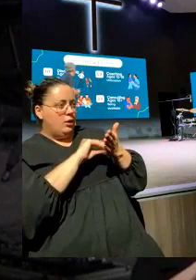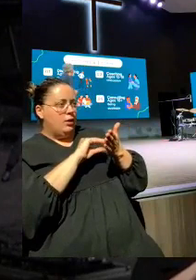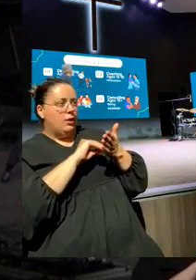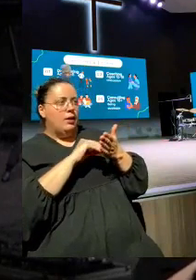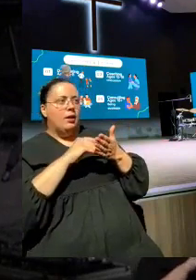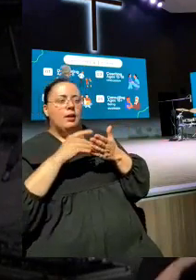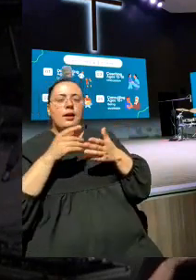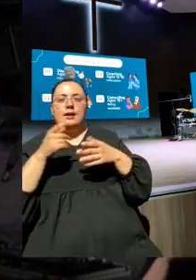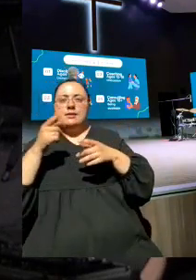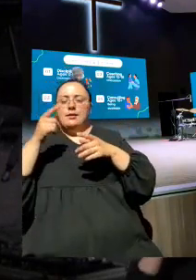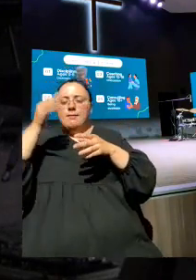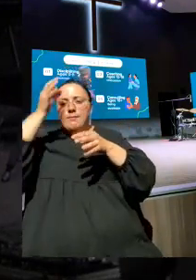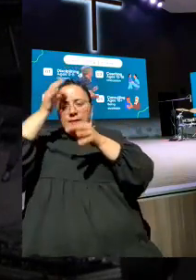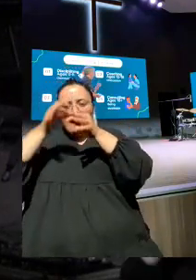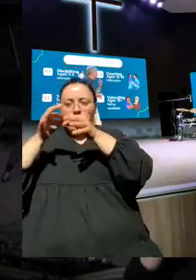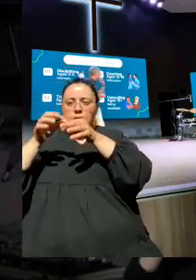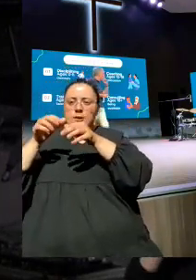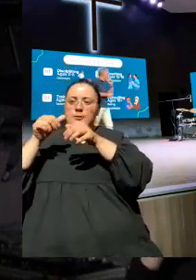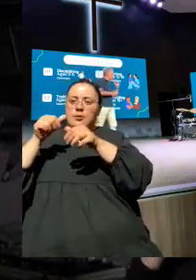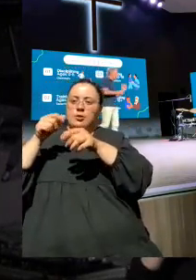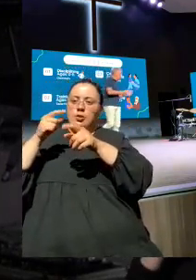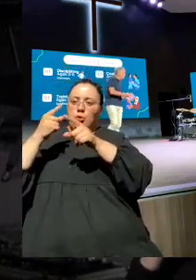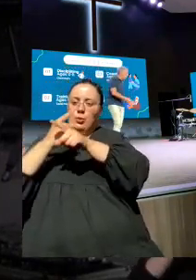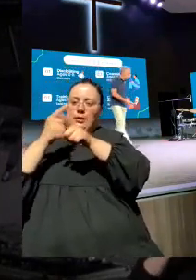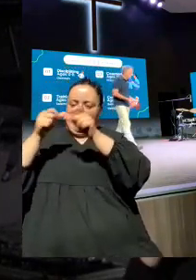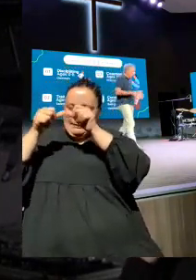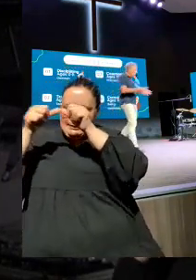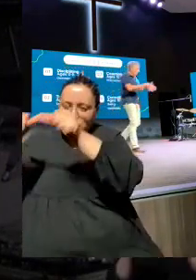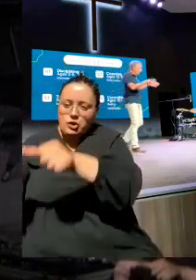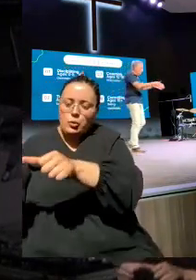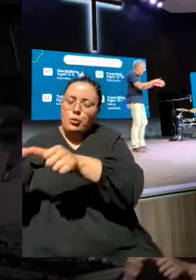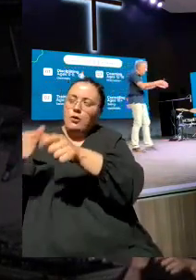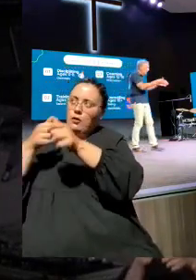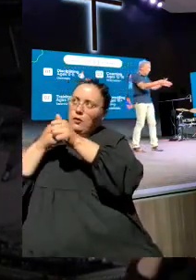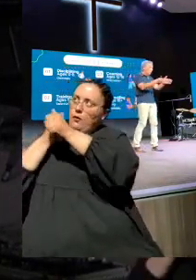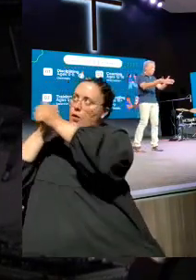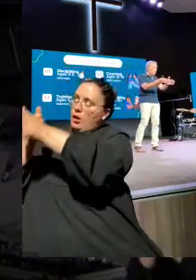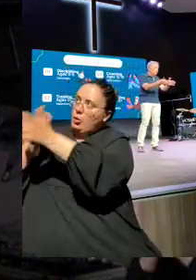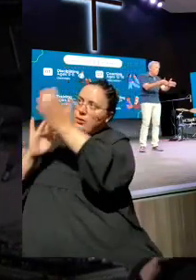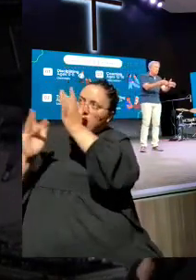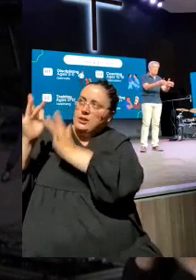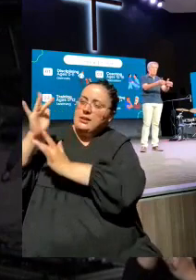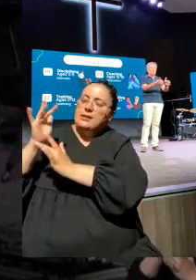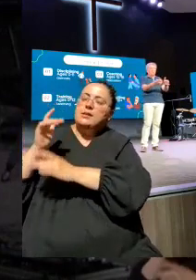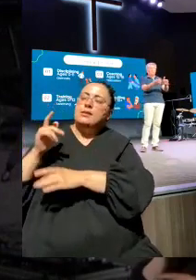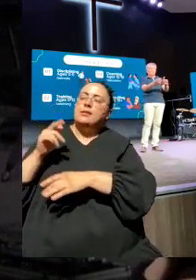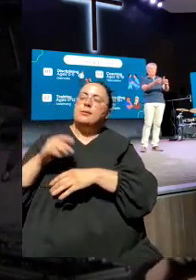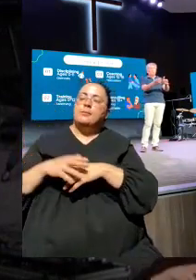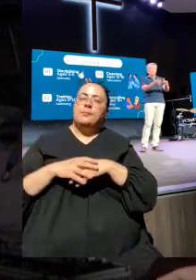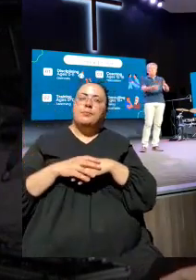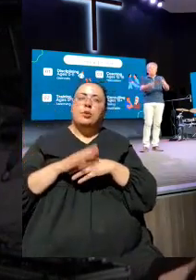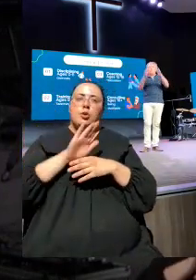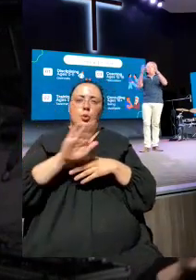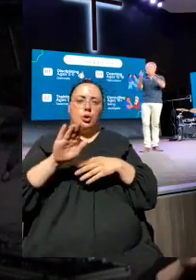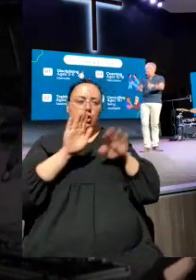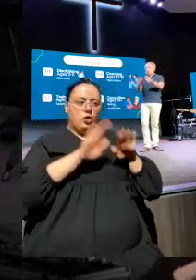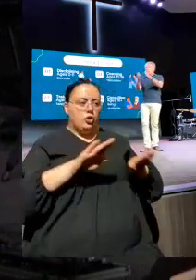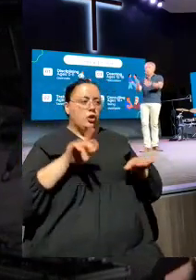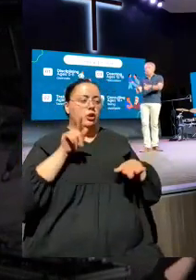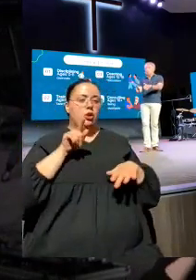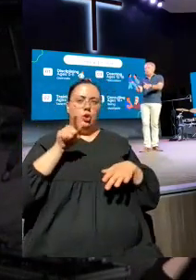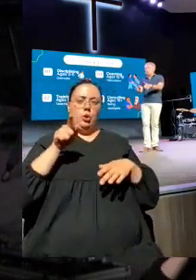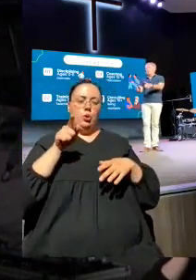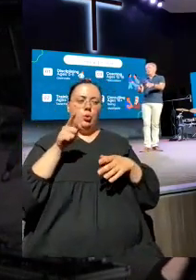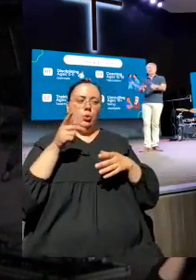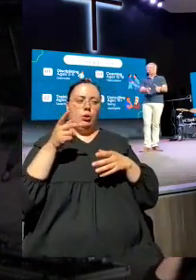faithful follower of Christ. As our kids, as our youngest children, you feed them all the influence, don't you? You choose